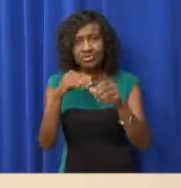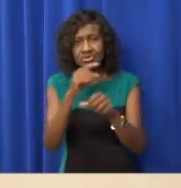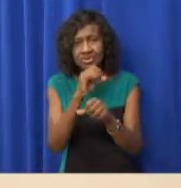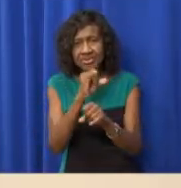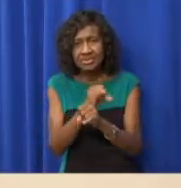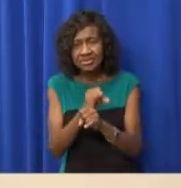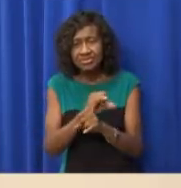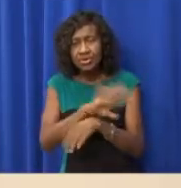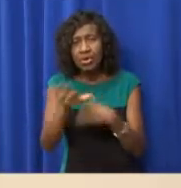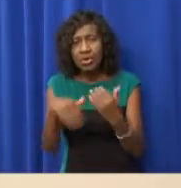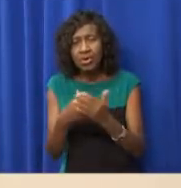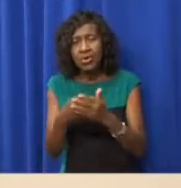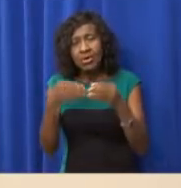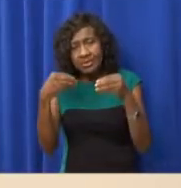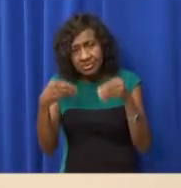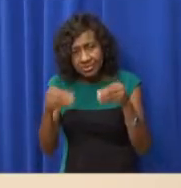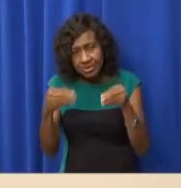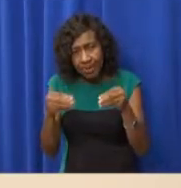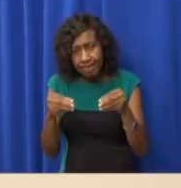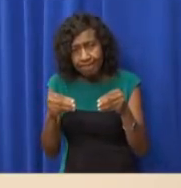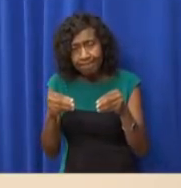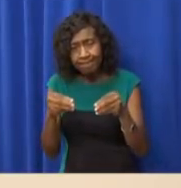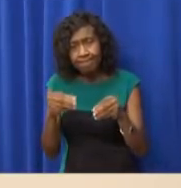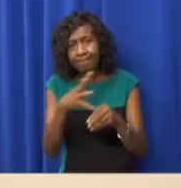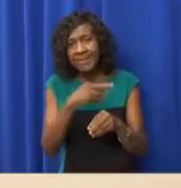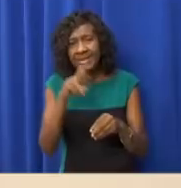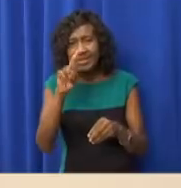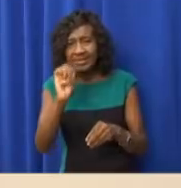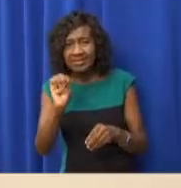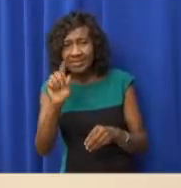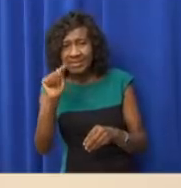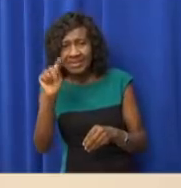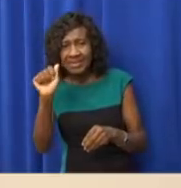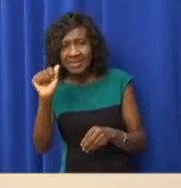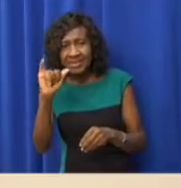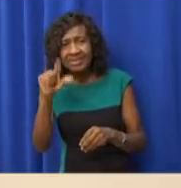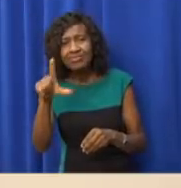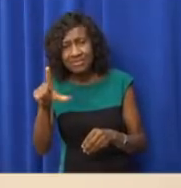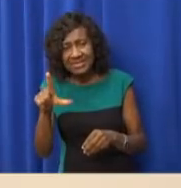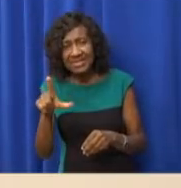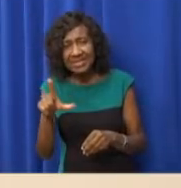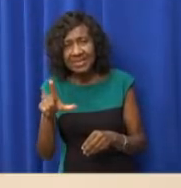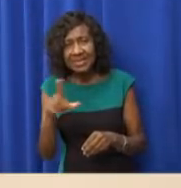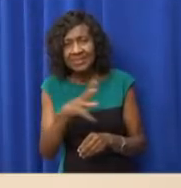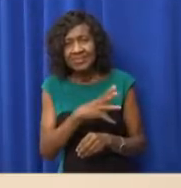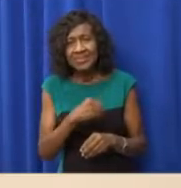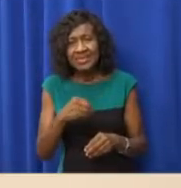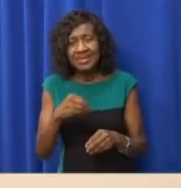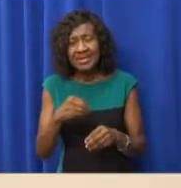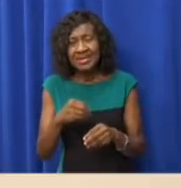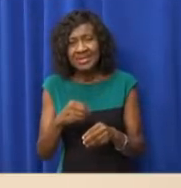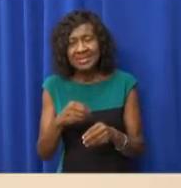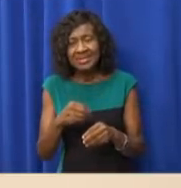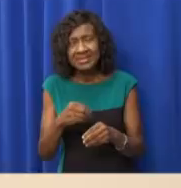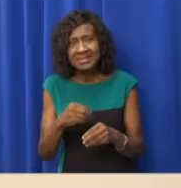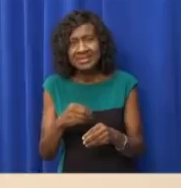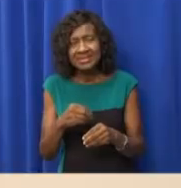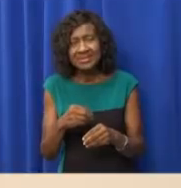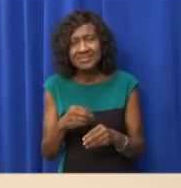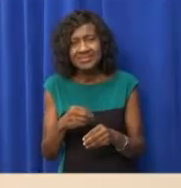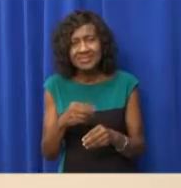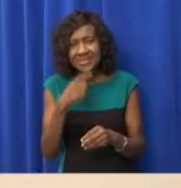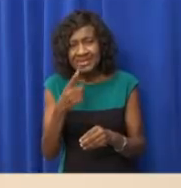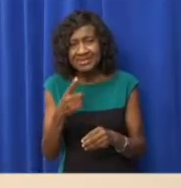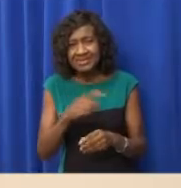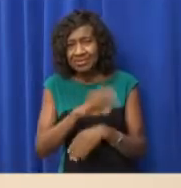all retail and realtors have been able to open from last Monday, 1st June. And from the accounts I've received this week, all